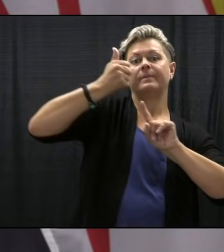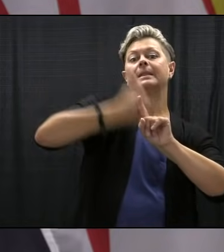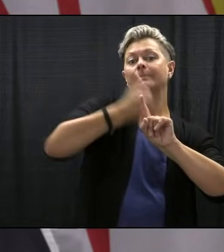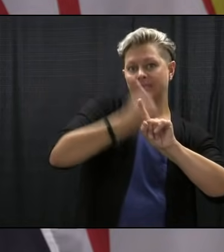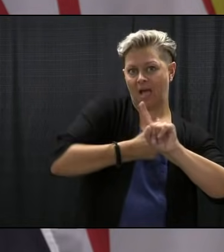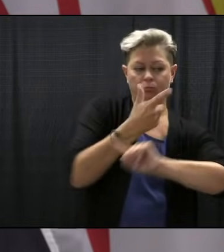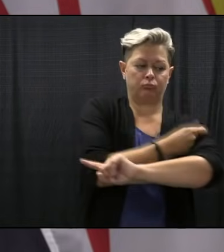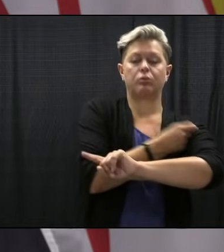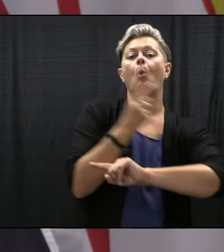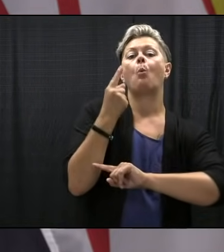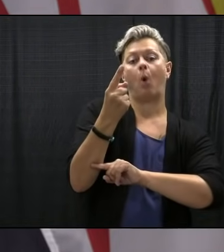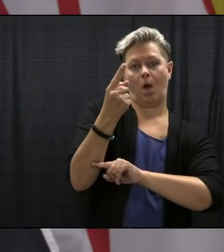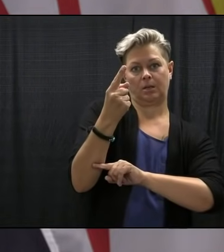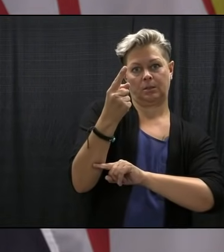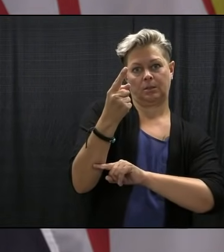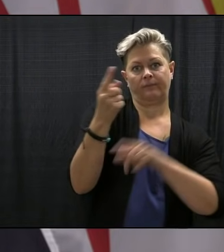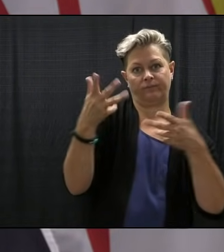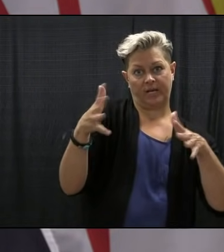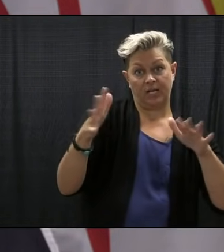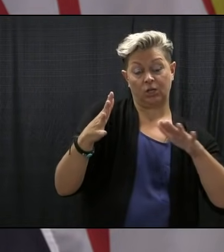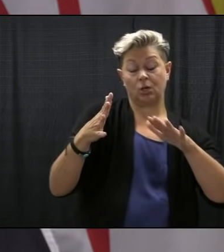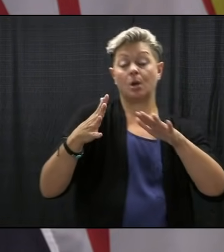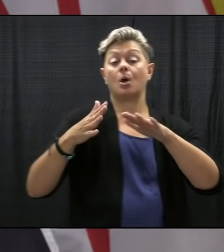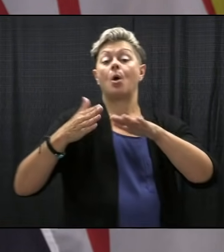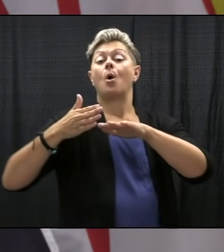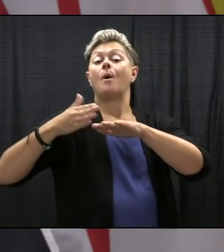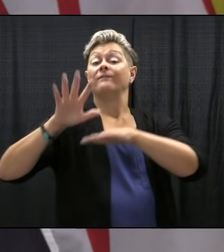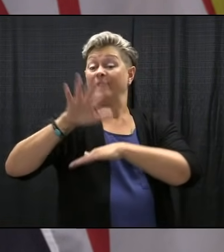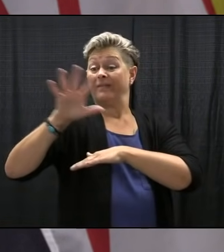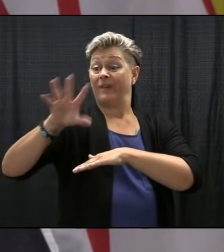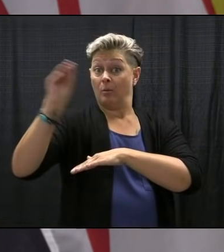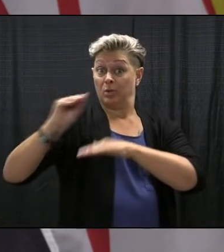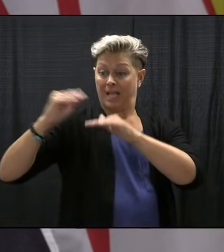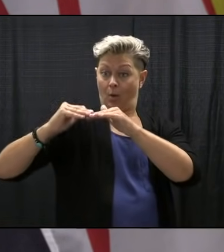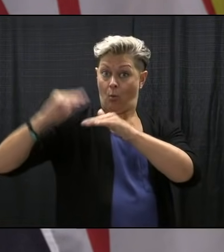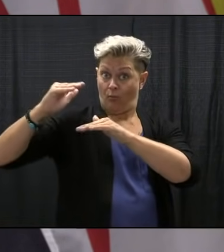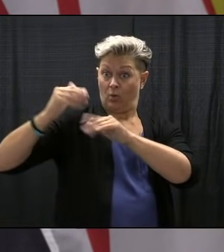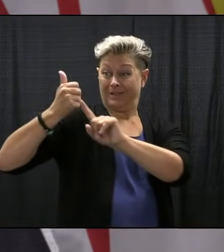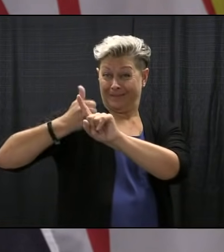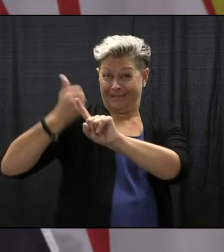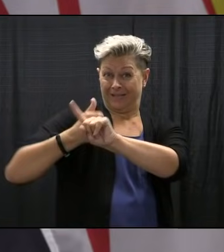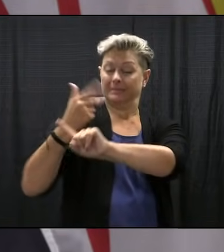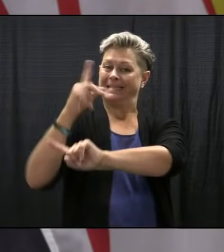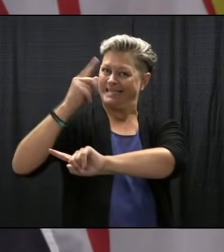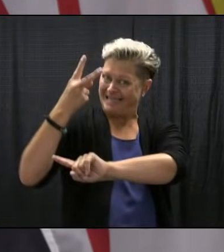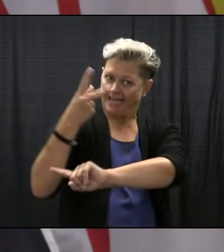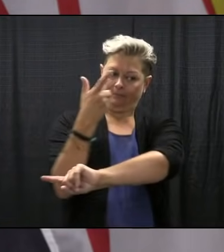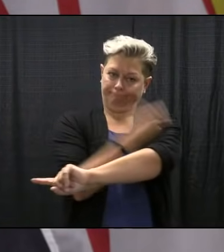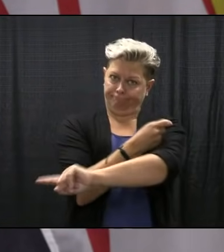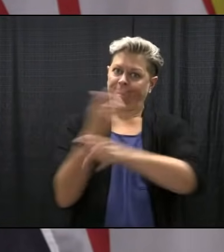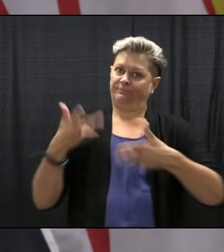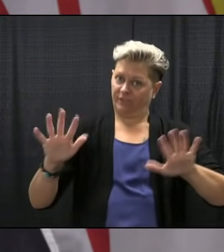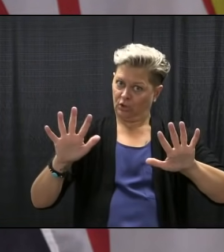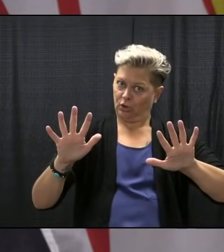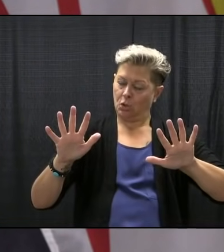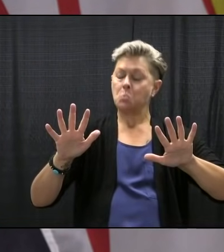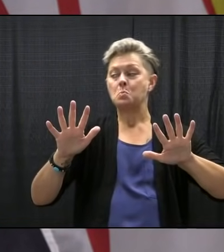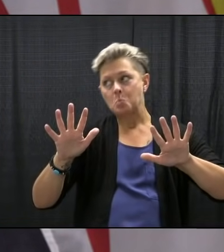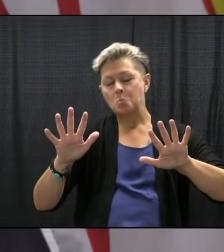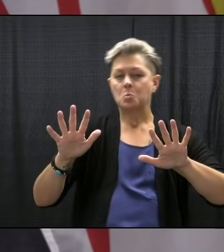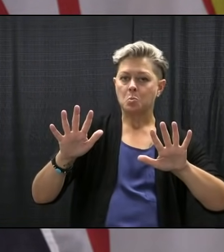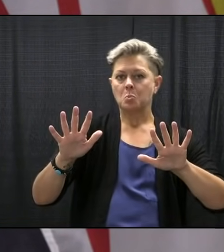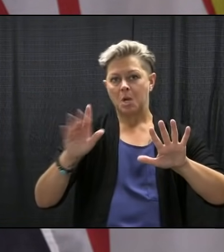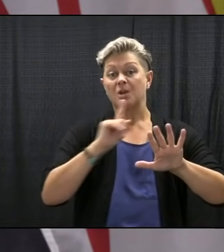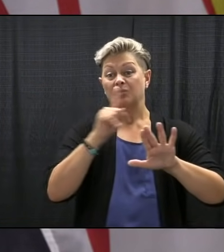least one dose, and just over 55% have received 2 doses. So certainly we would like to see